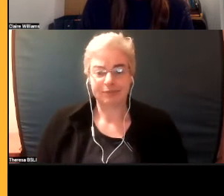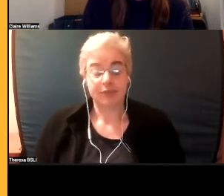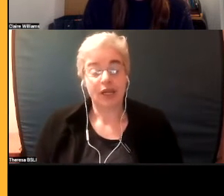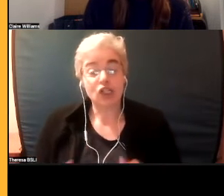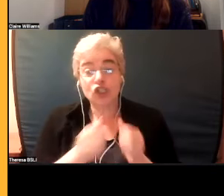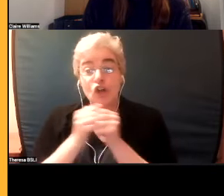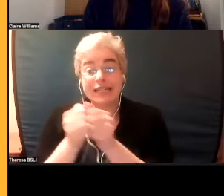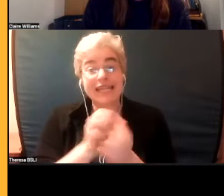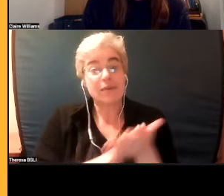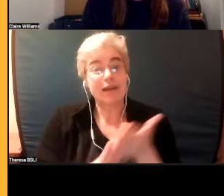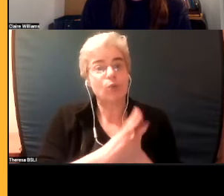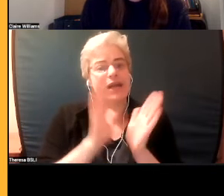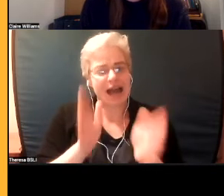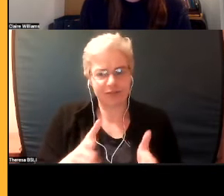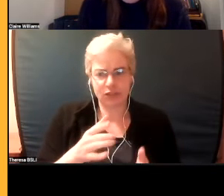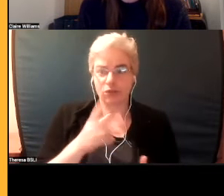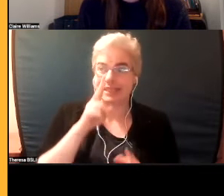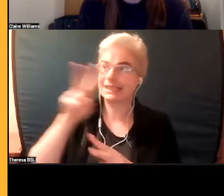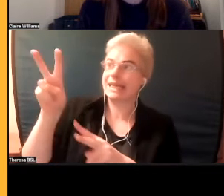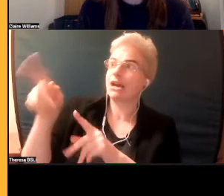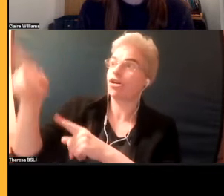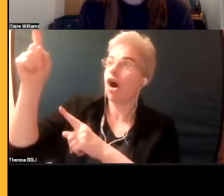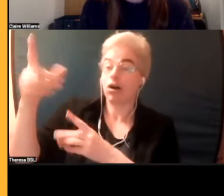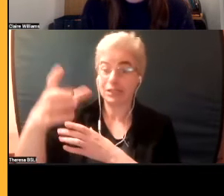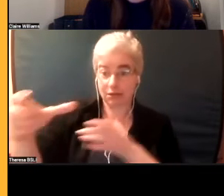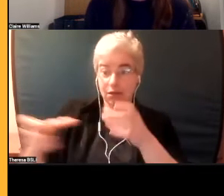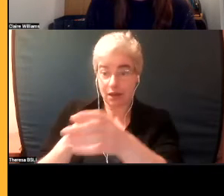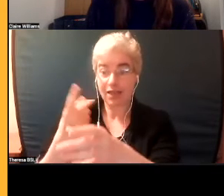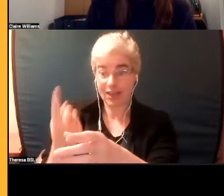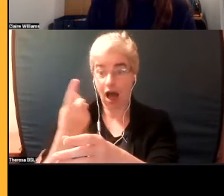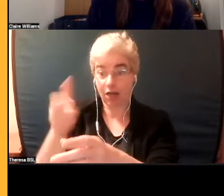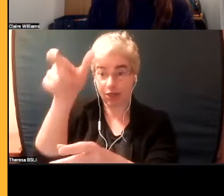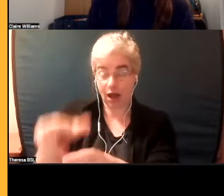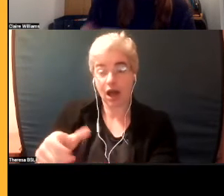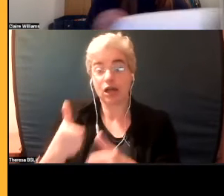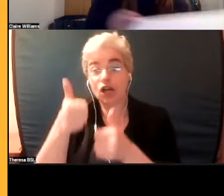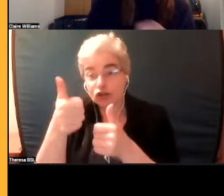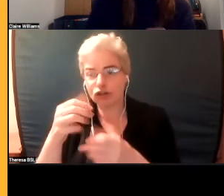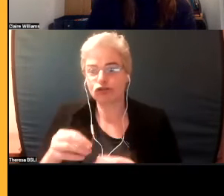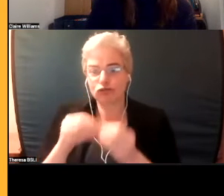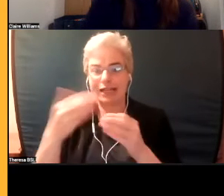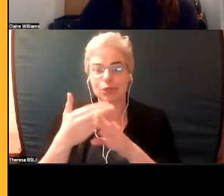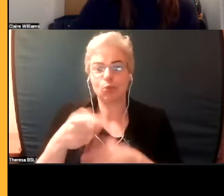Solidarity requires us to firmly see God in the other and recognize his good created work.